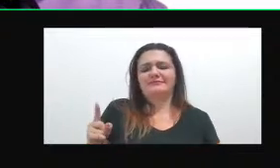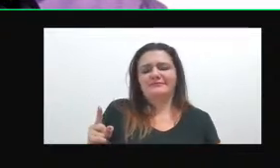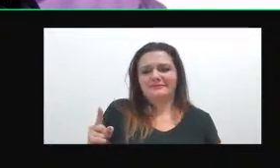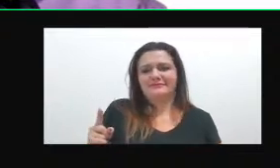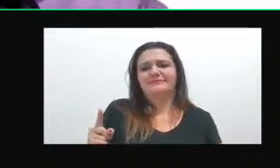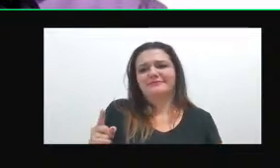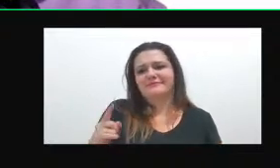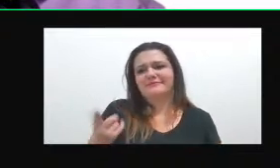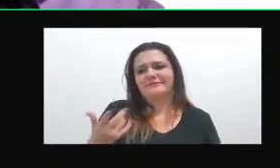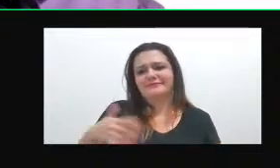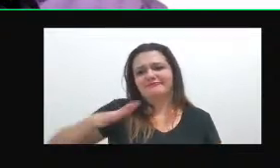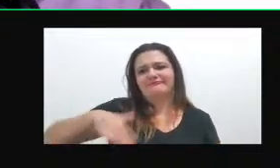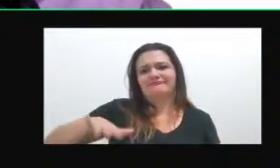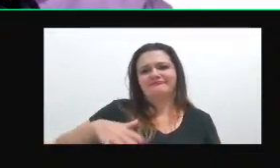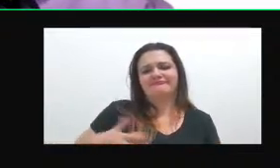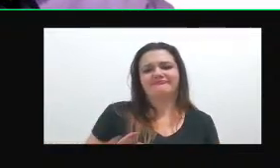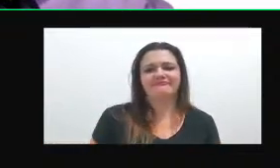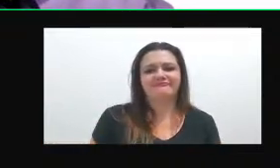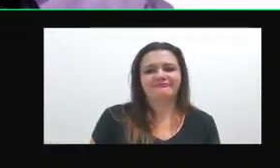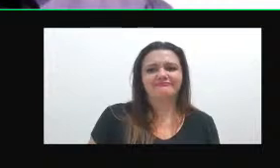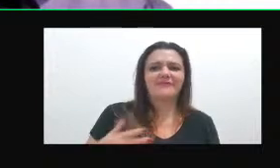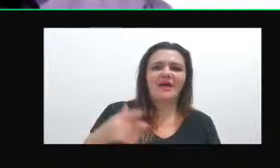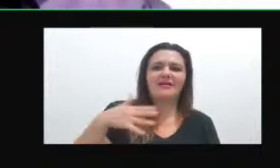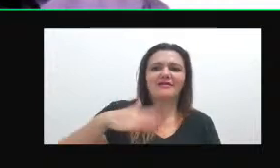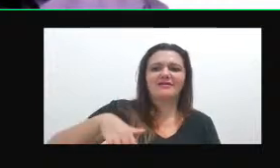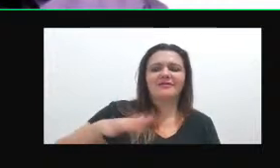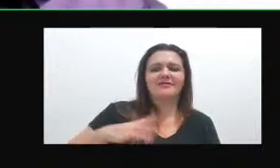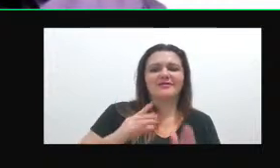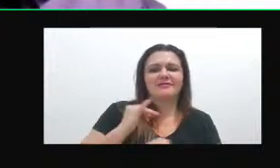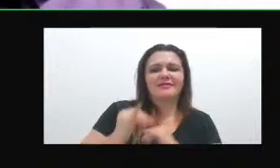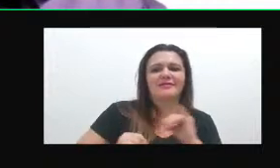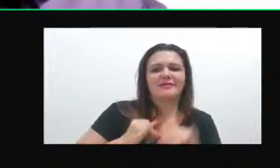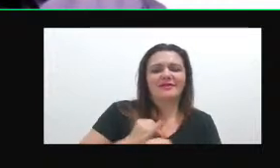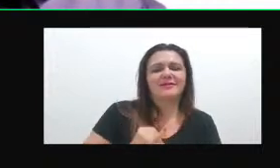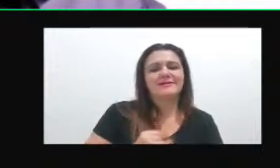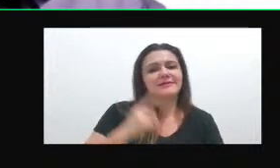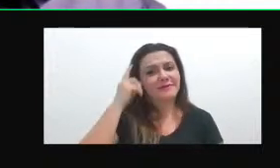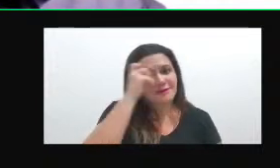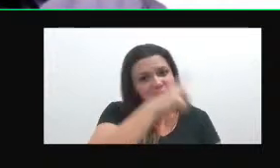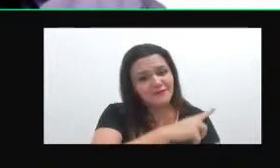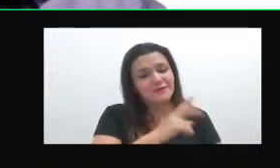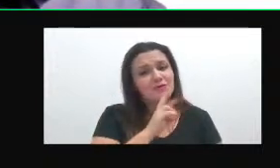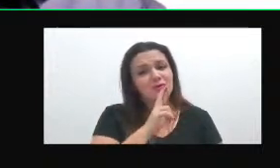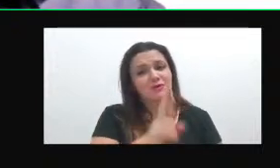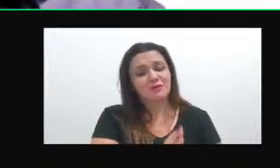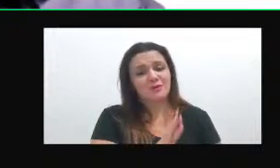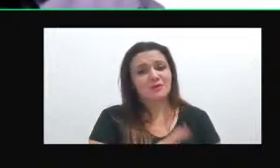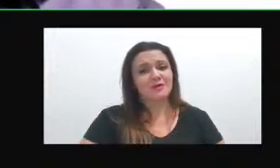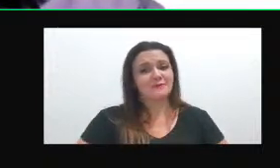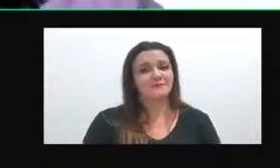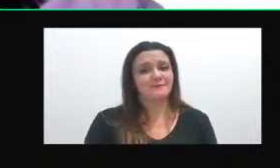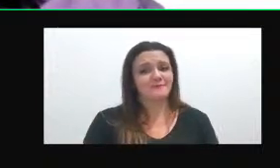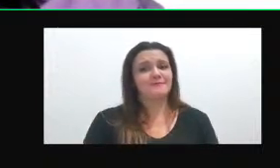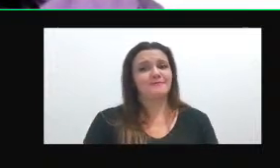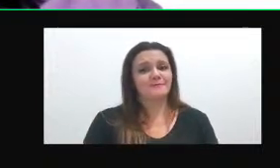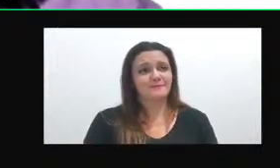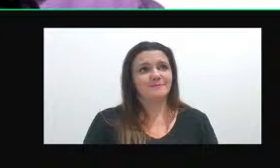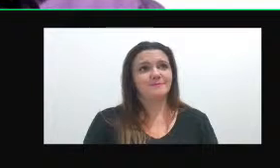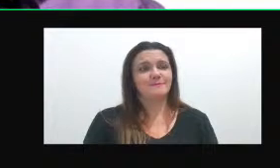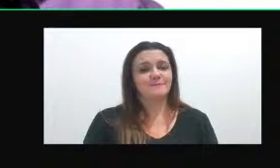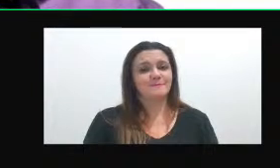it's a very difficult question to answer, really, because I think what is required